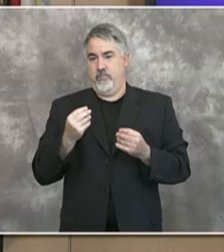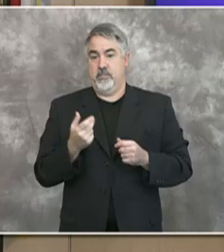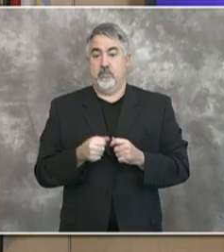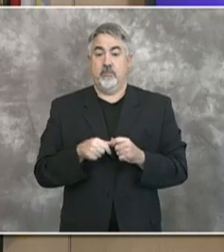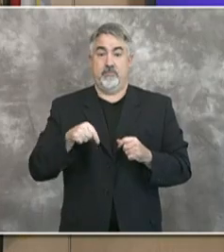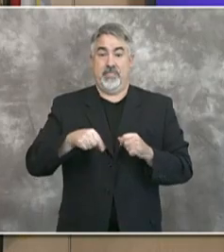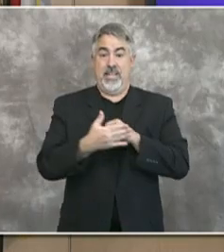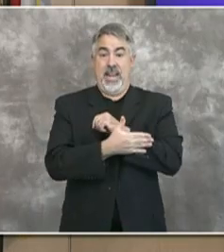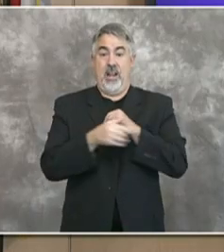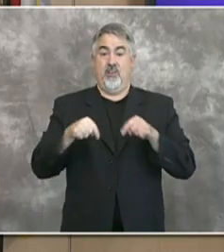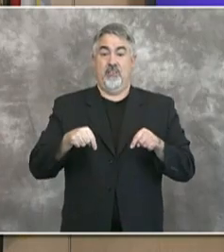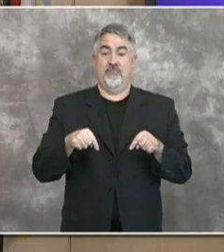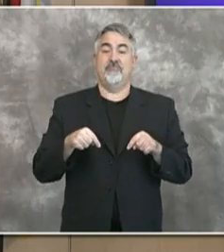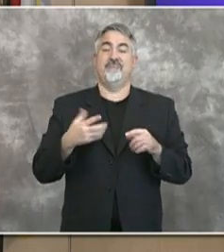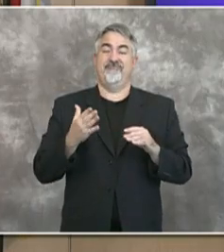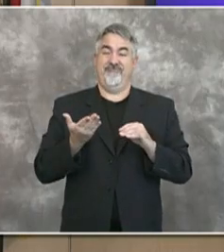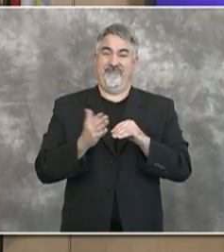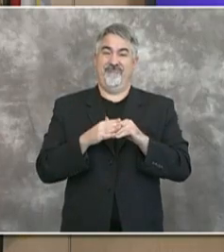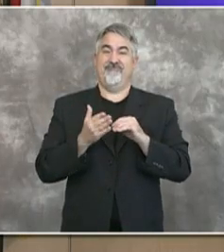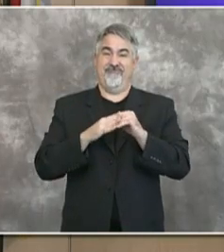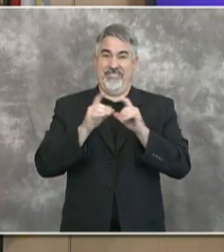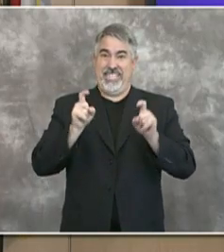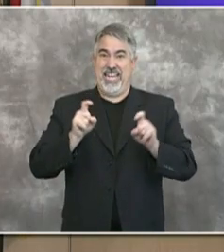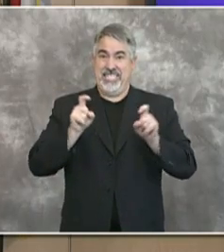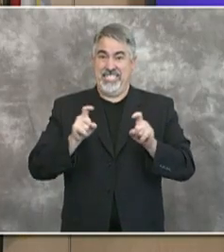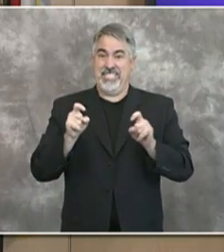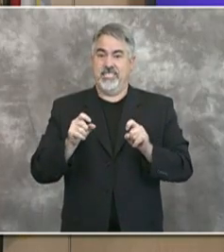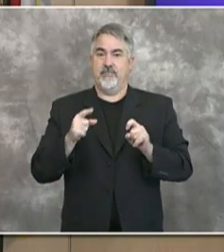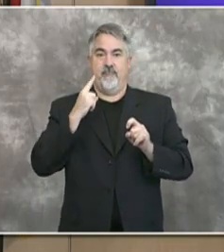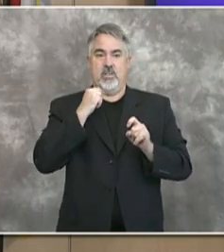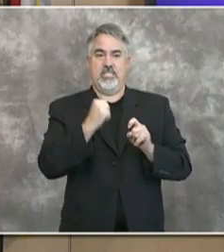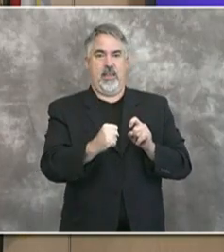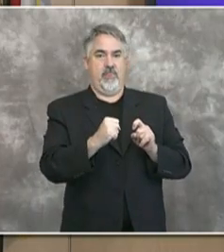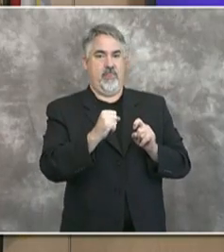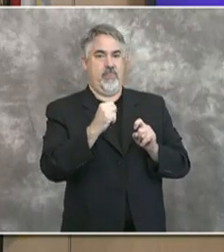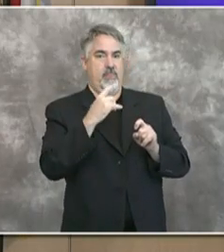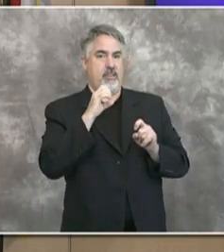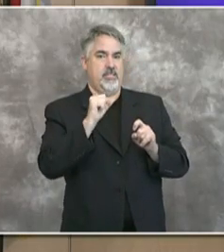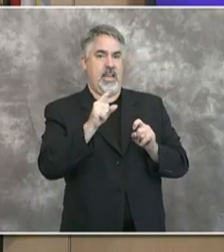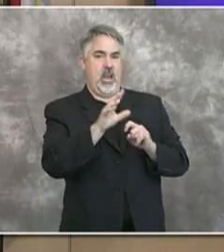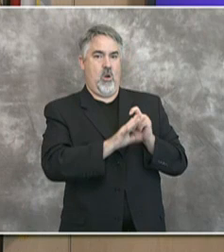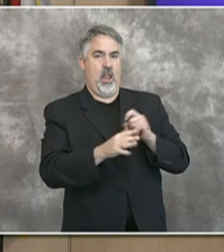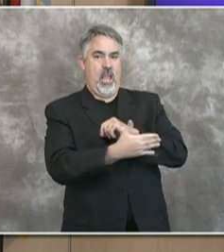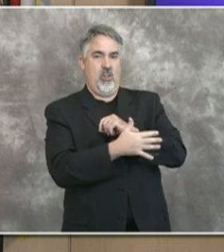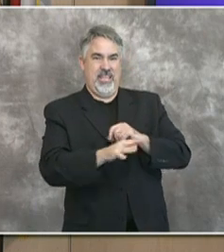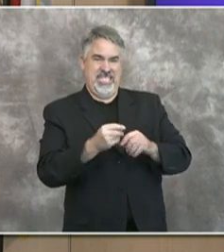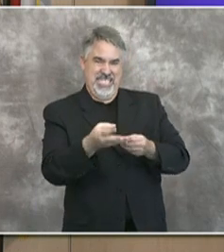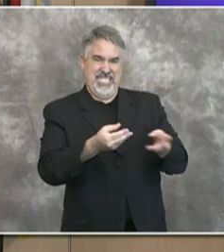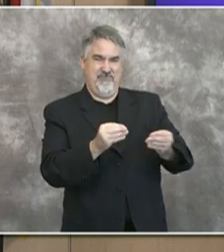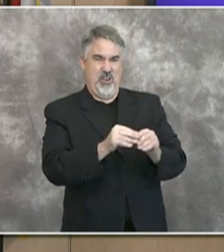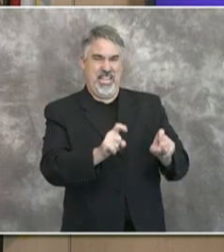taken steps to increase testing in the southern part of San Diego County, both testing available to community clinics as well as the